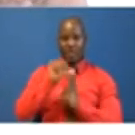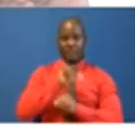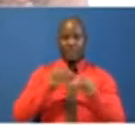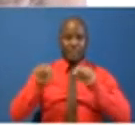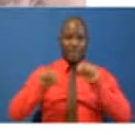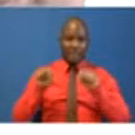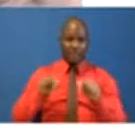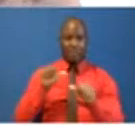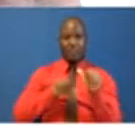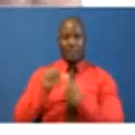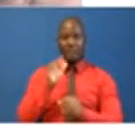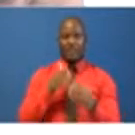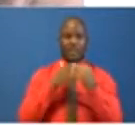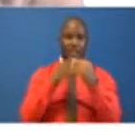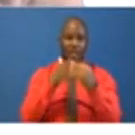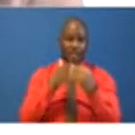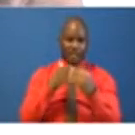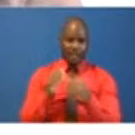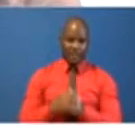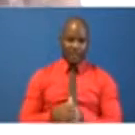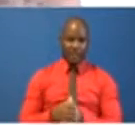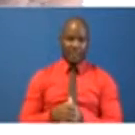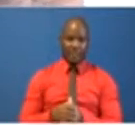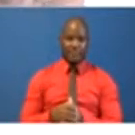management in terms of leadership